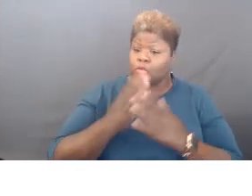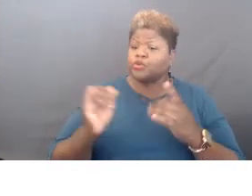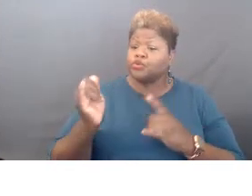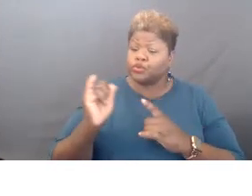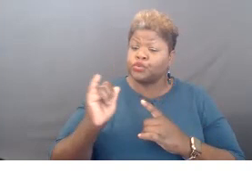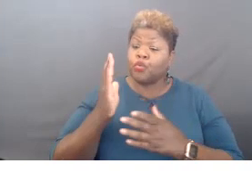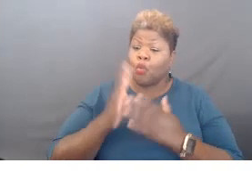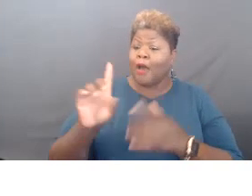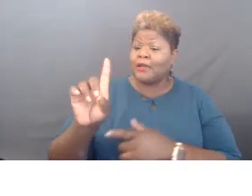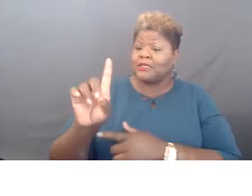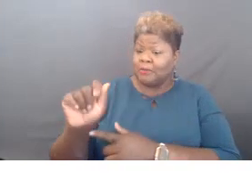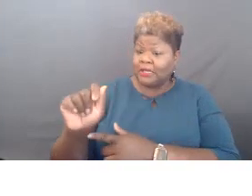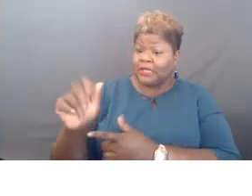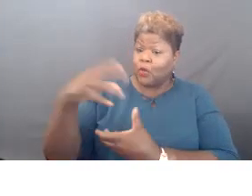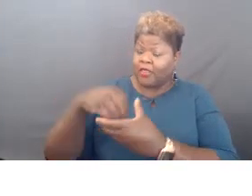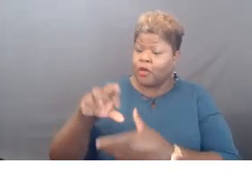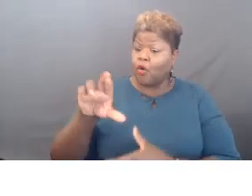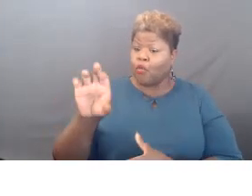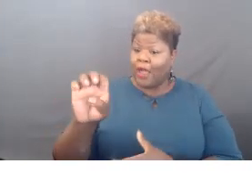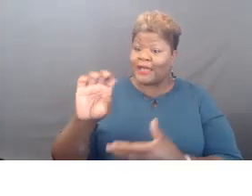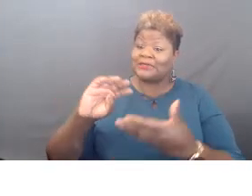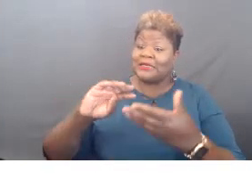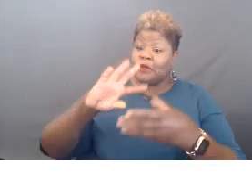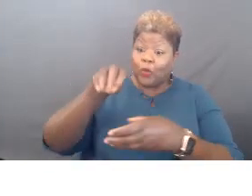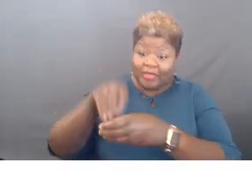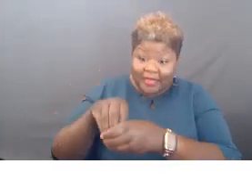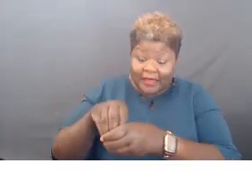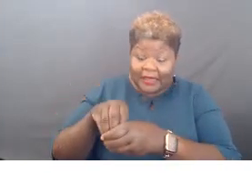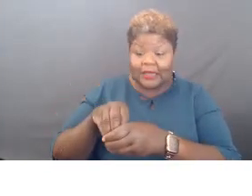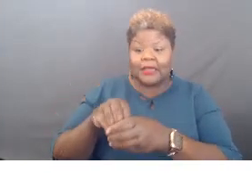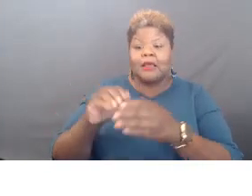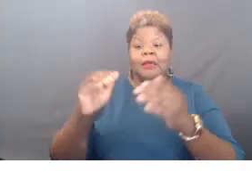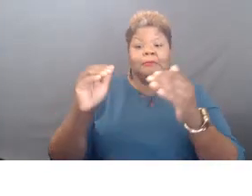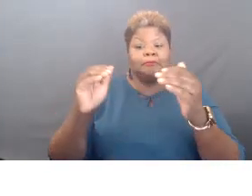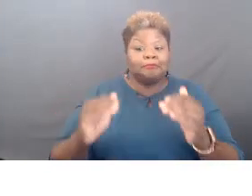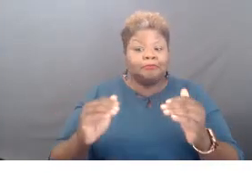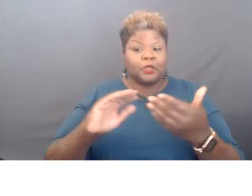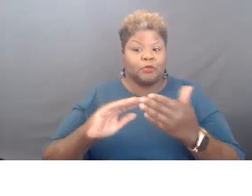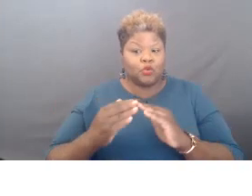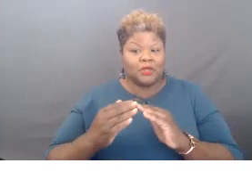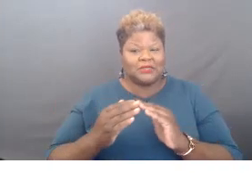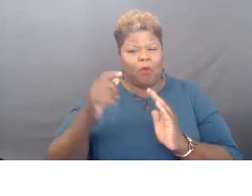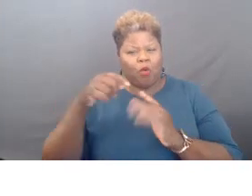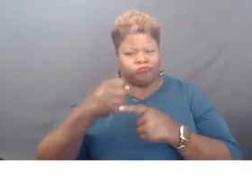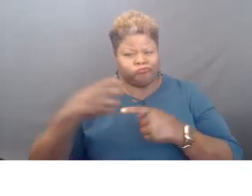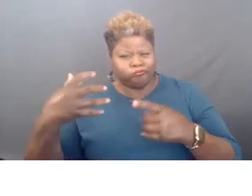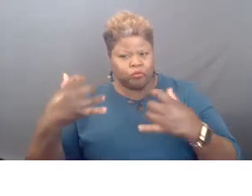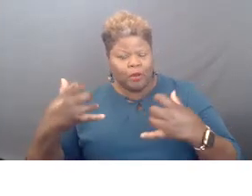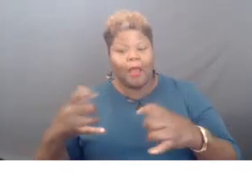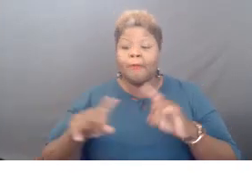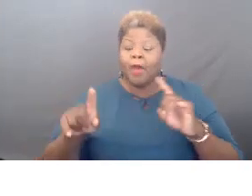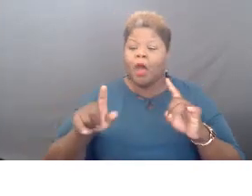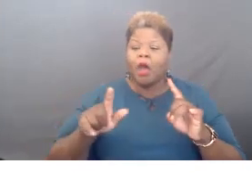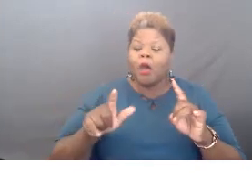erased in a lot of minority communities that I won't really go too deep into. But we no longer have a choice about talking